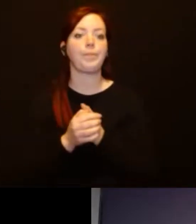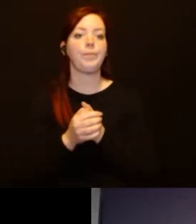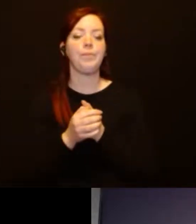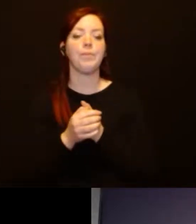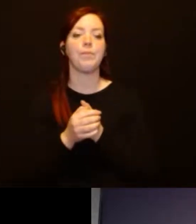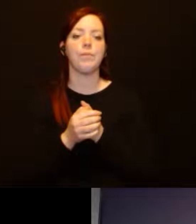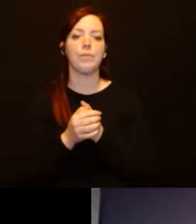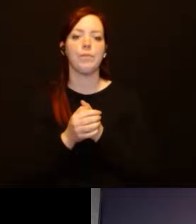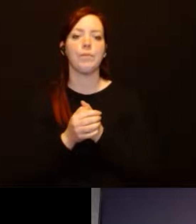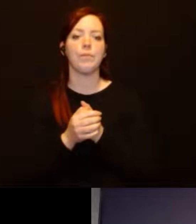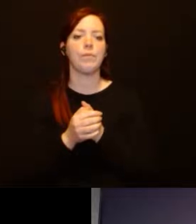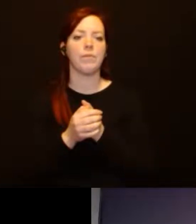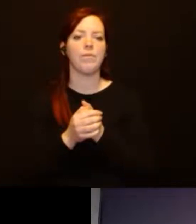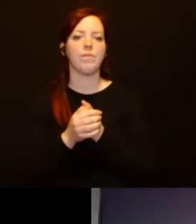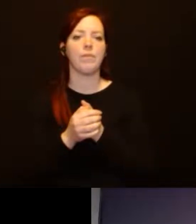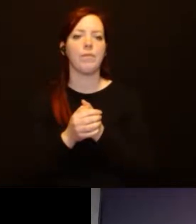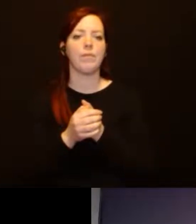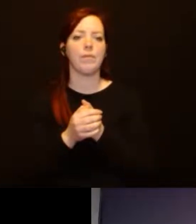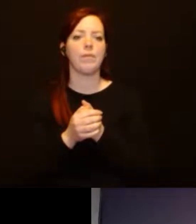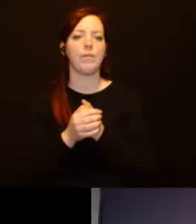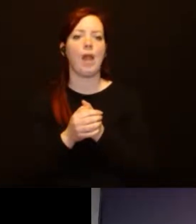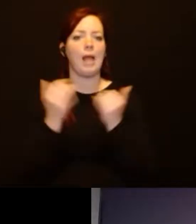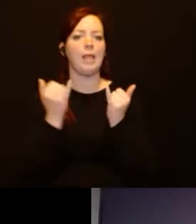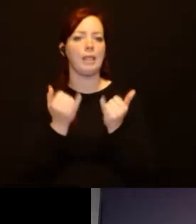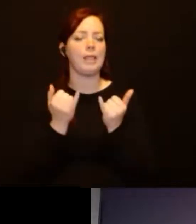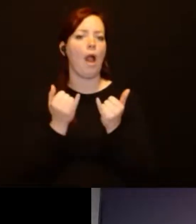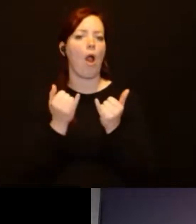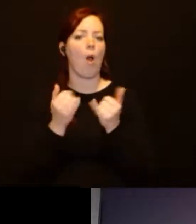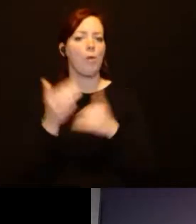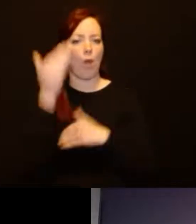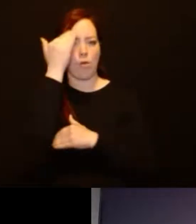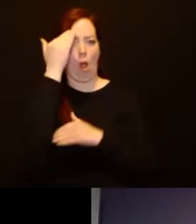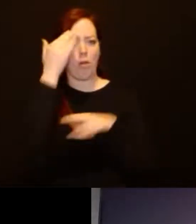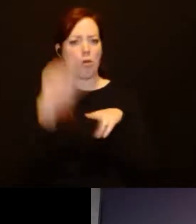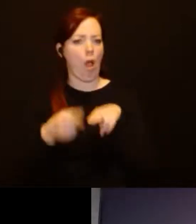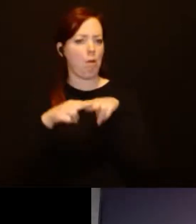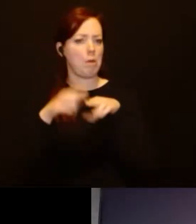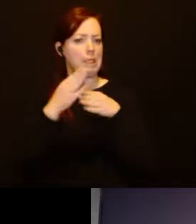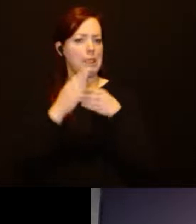has increased a little bit from what it was before, but definitely we have